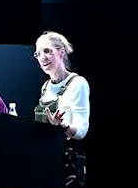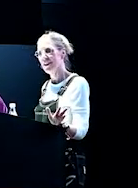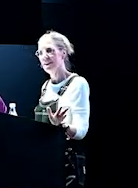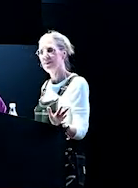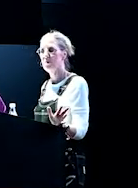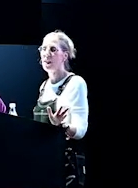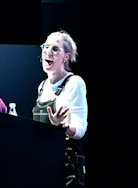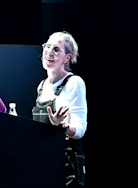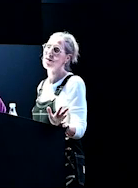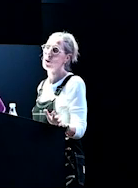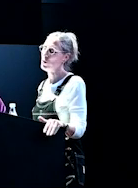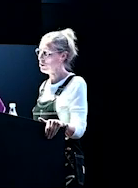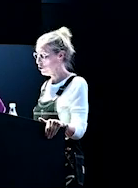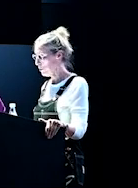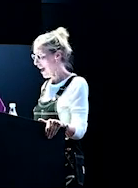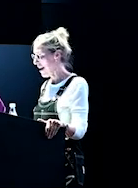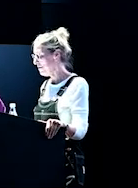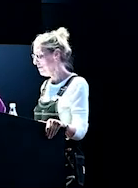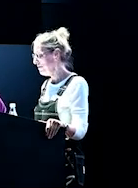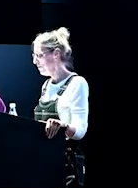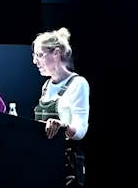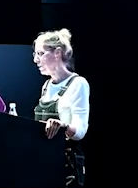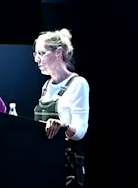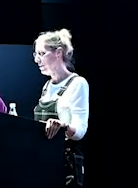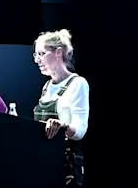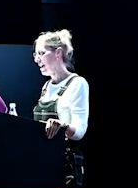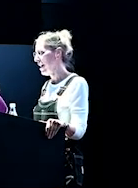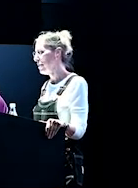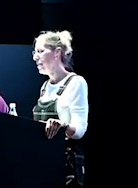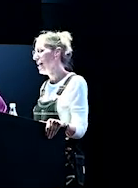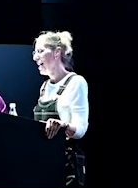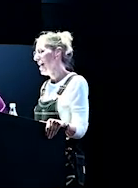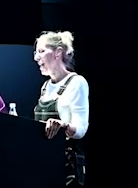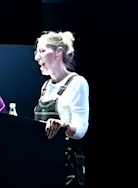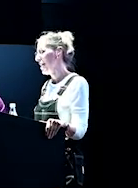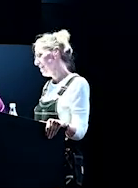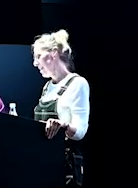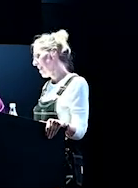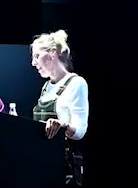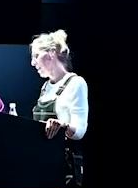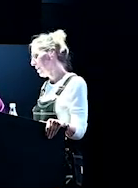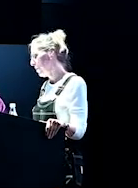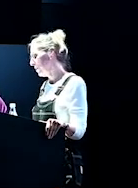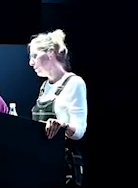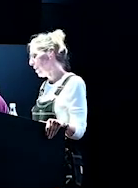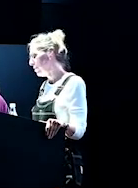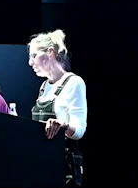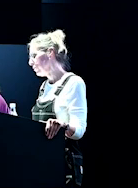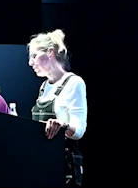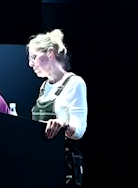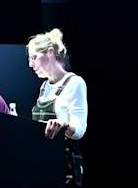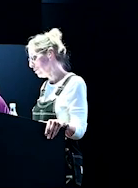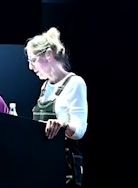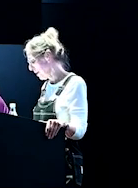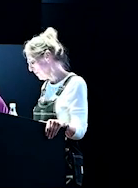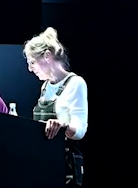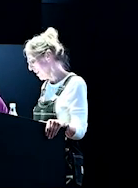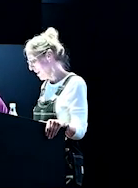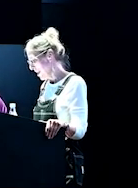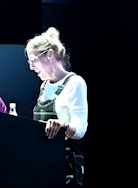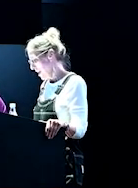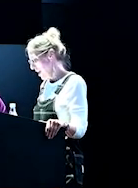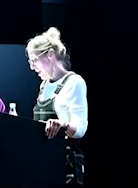the splat, the orange splat, the green slime, and the yellow sponge for